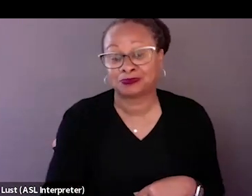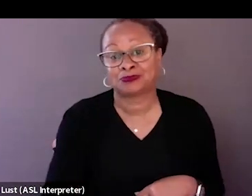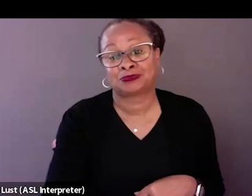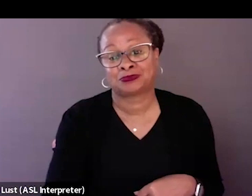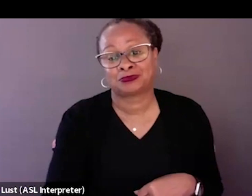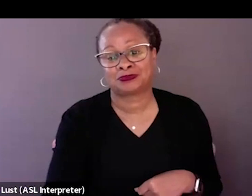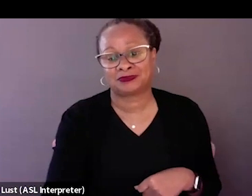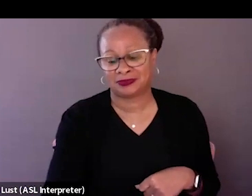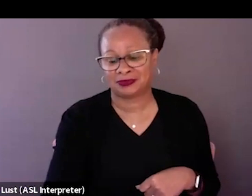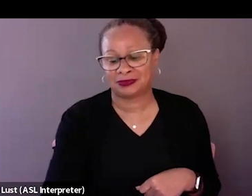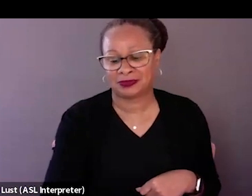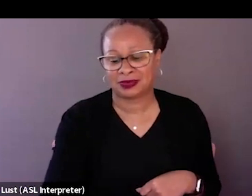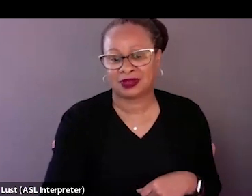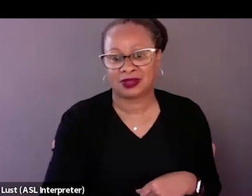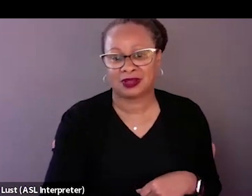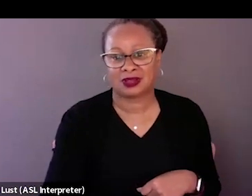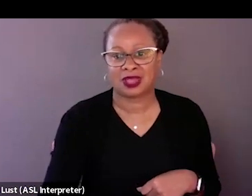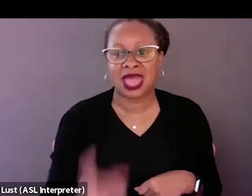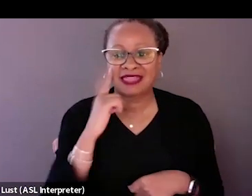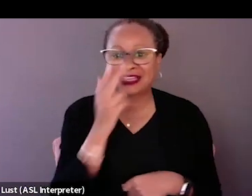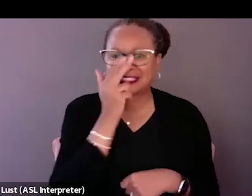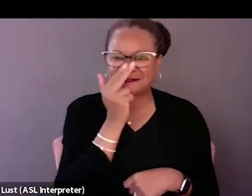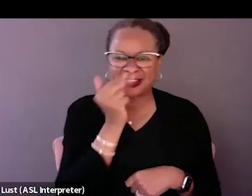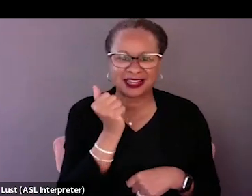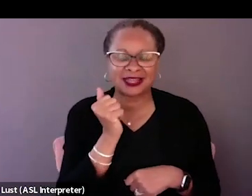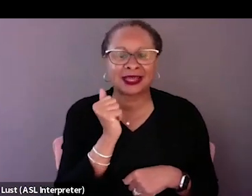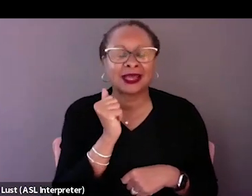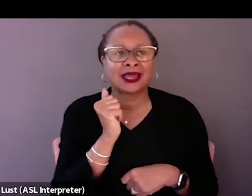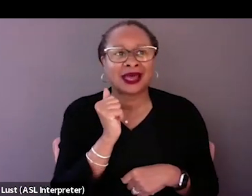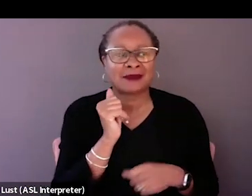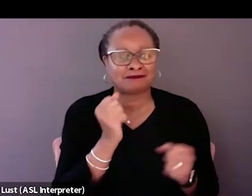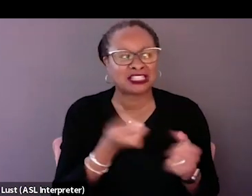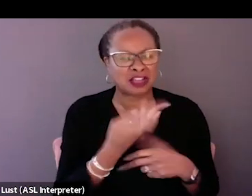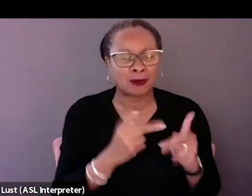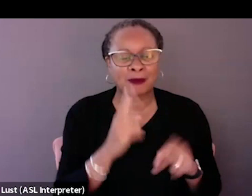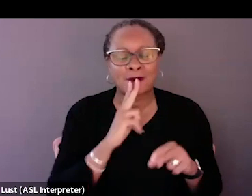Yeah, I think it's funny that you several people have mentioned the word courage.